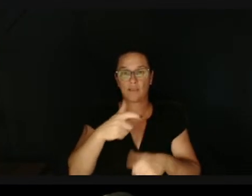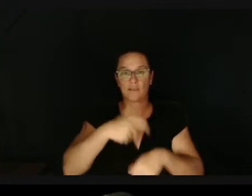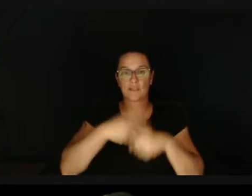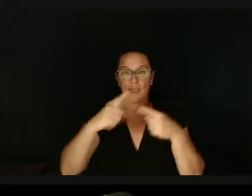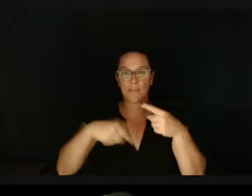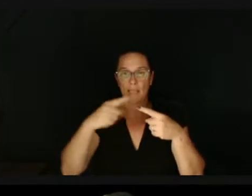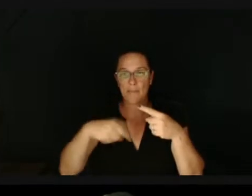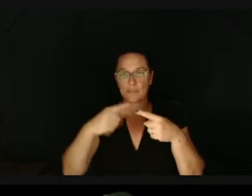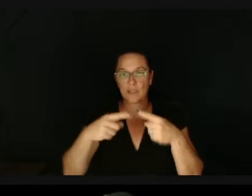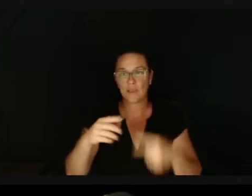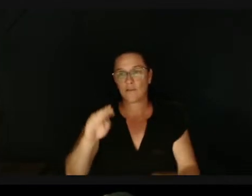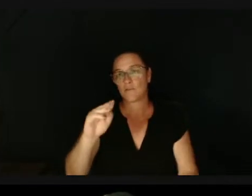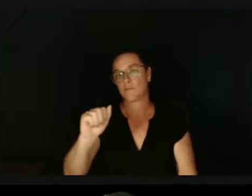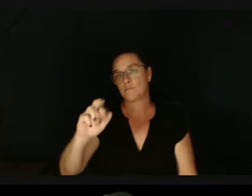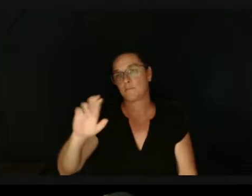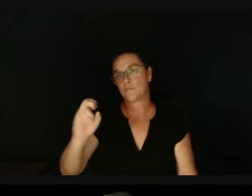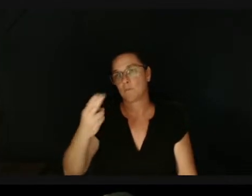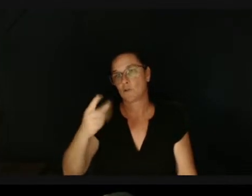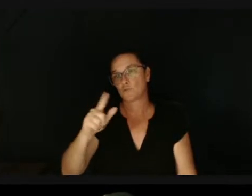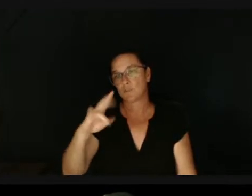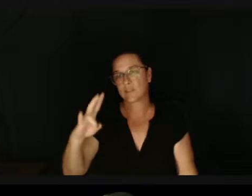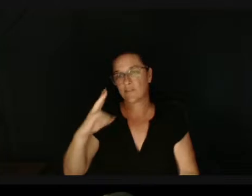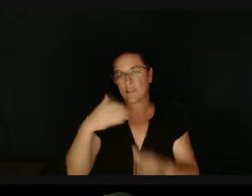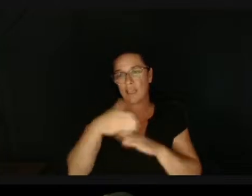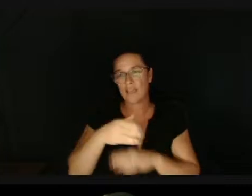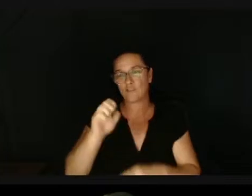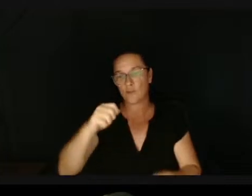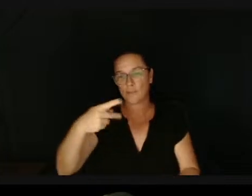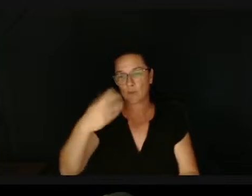The release from March 27th, that was after episode 15.